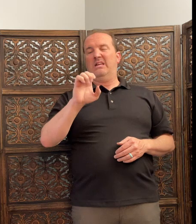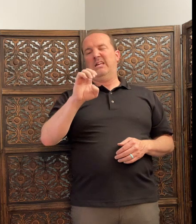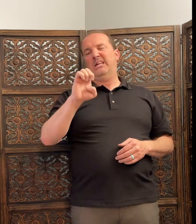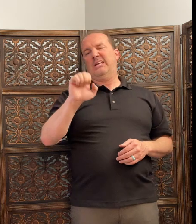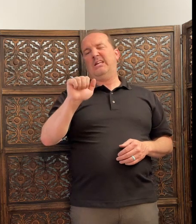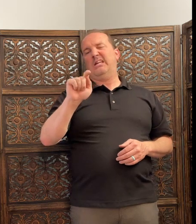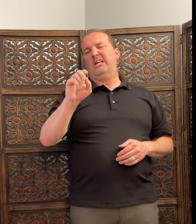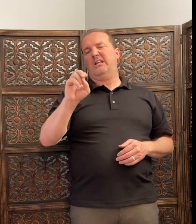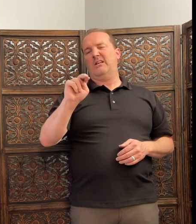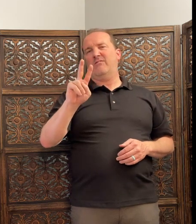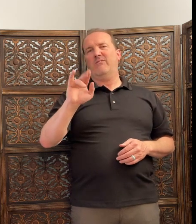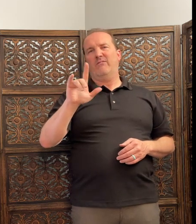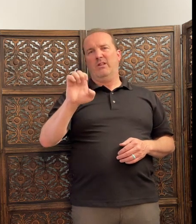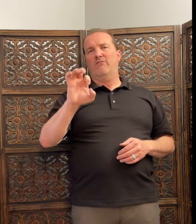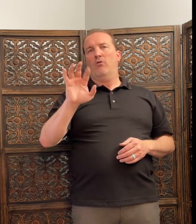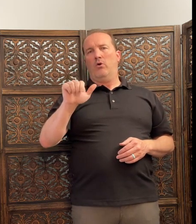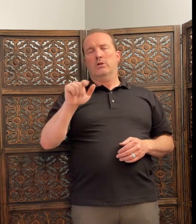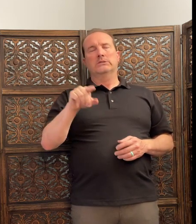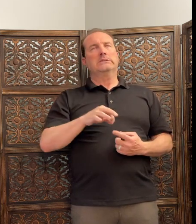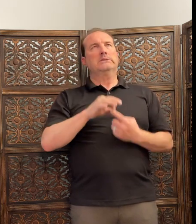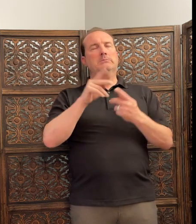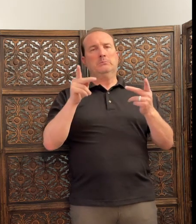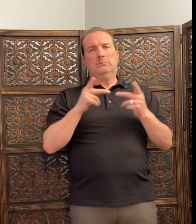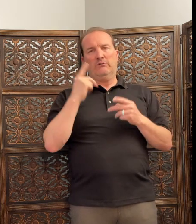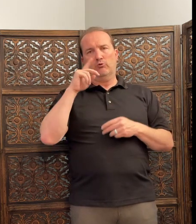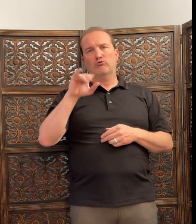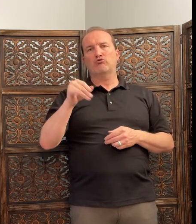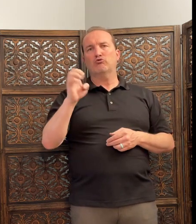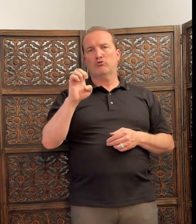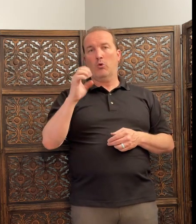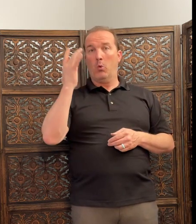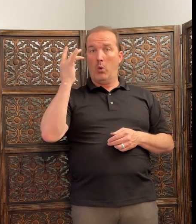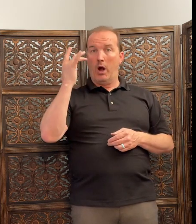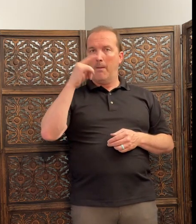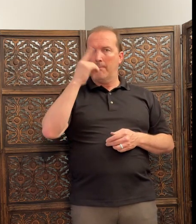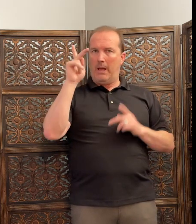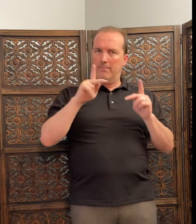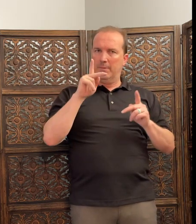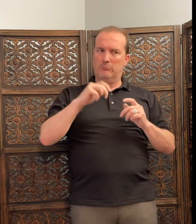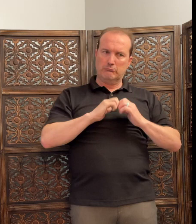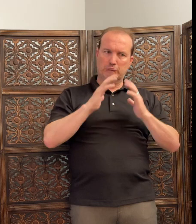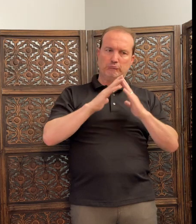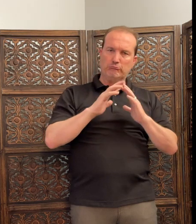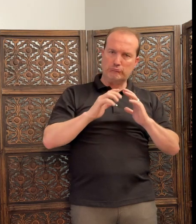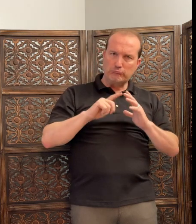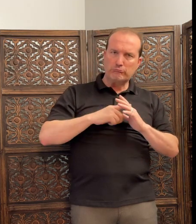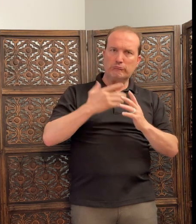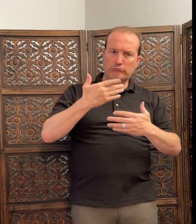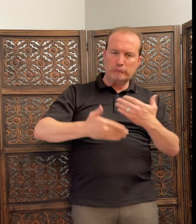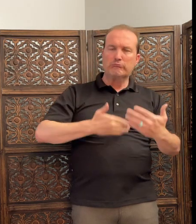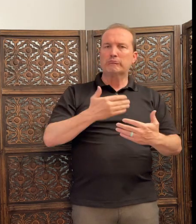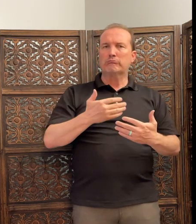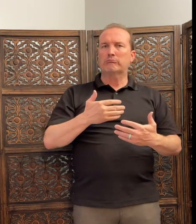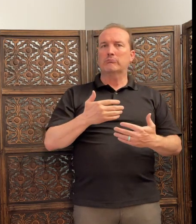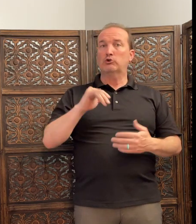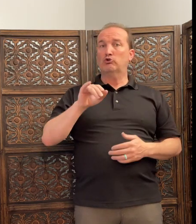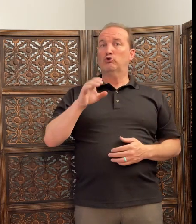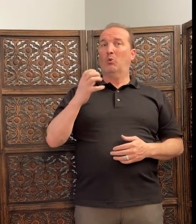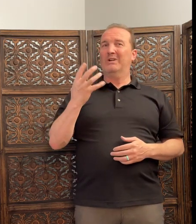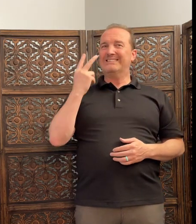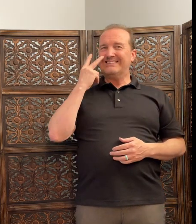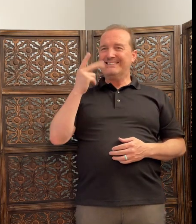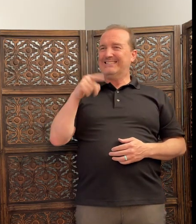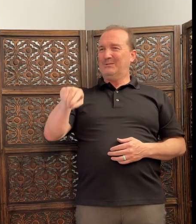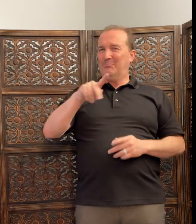Florida. Eatonville is a very special place to Joe because it was chartered by black people. Joe wants to see the town flourish